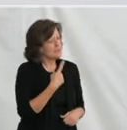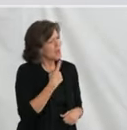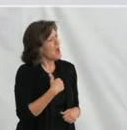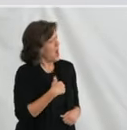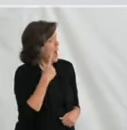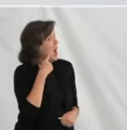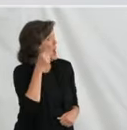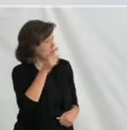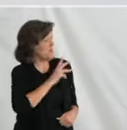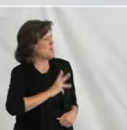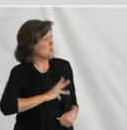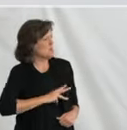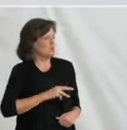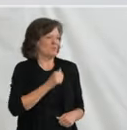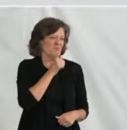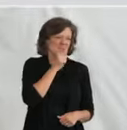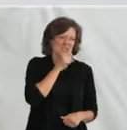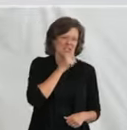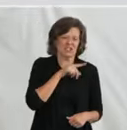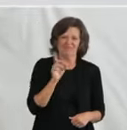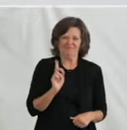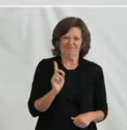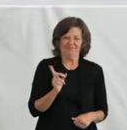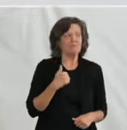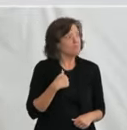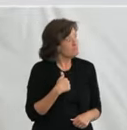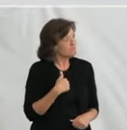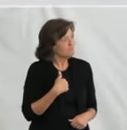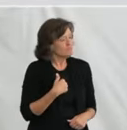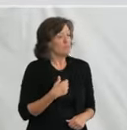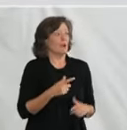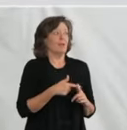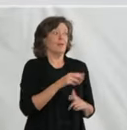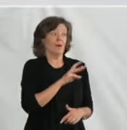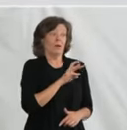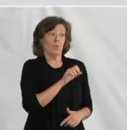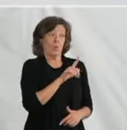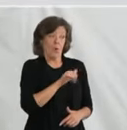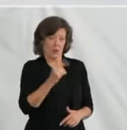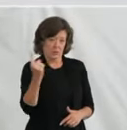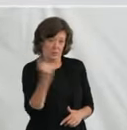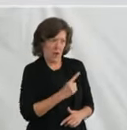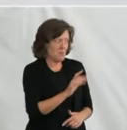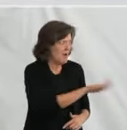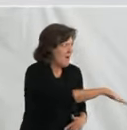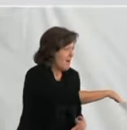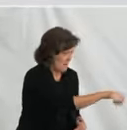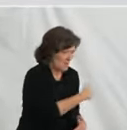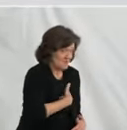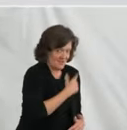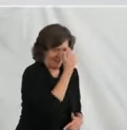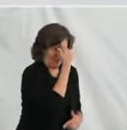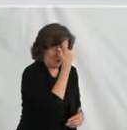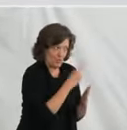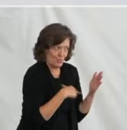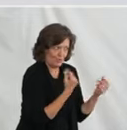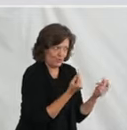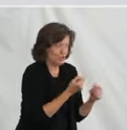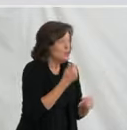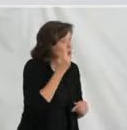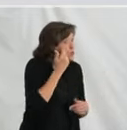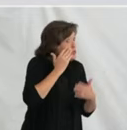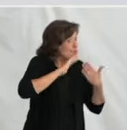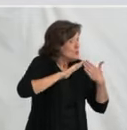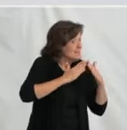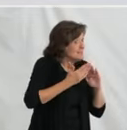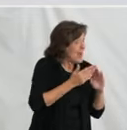I said, uh-huh. And then Wally came running in. I got it. I know it. I figured it out. I said, lay it on me. He said, think about it. He said, Metropolis. That's the city